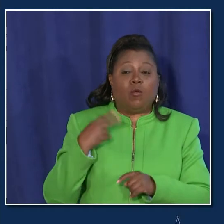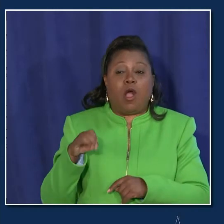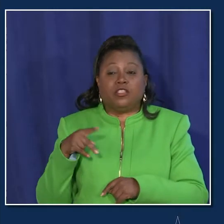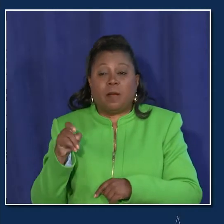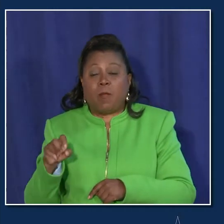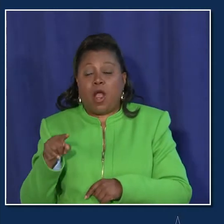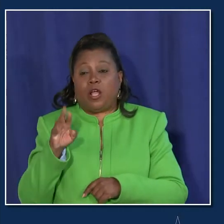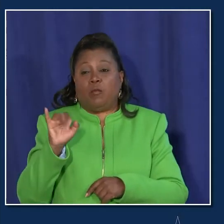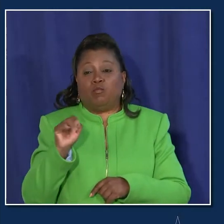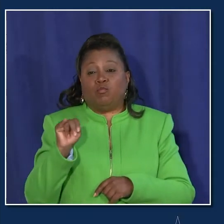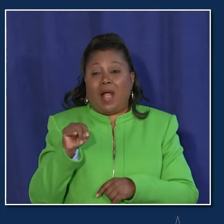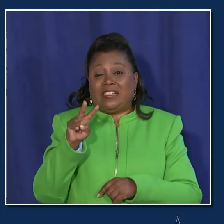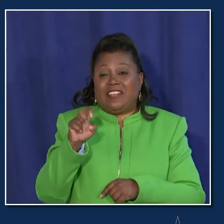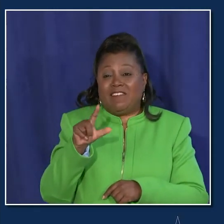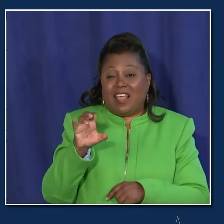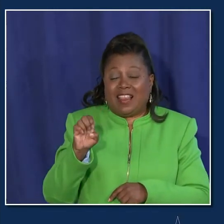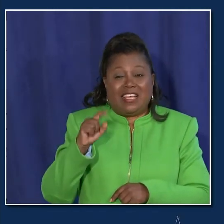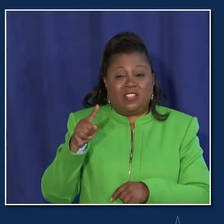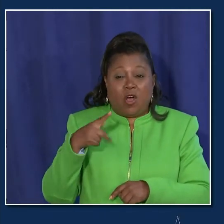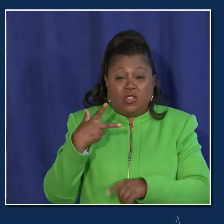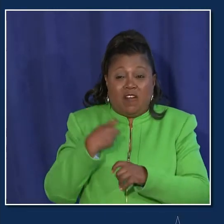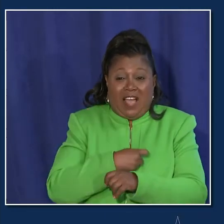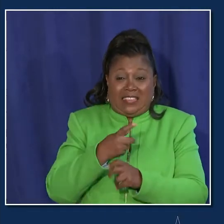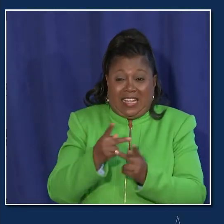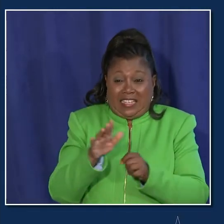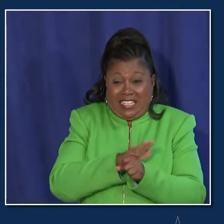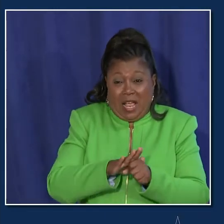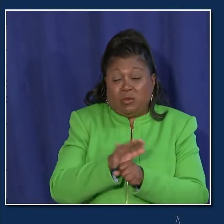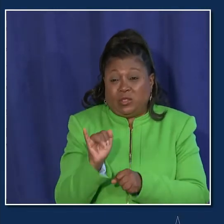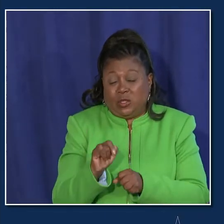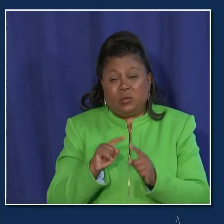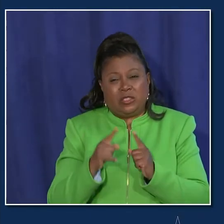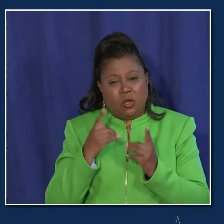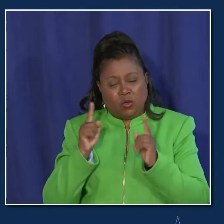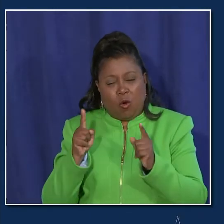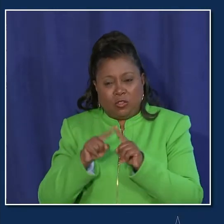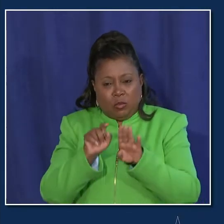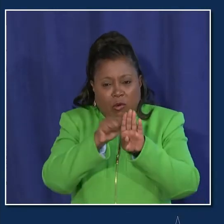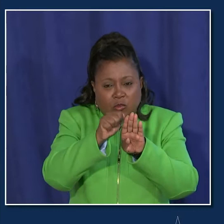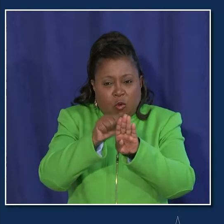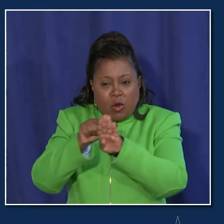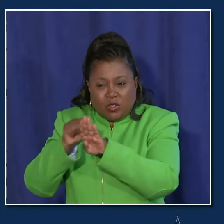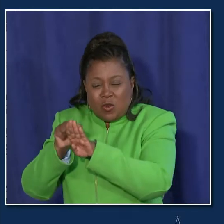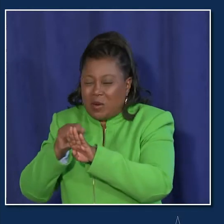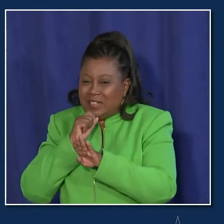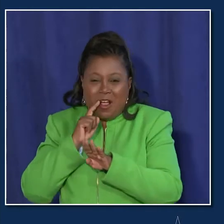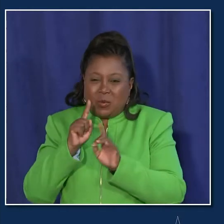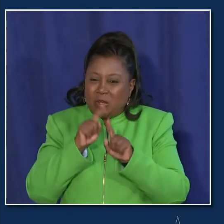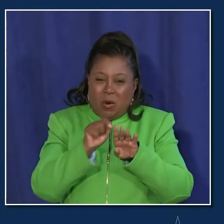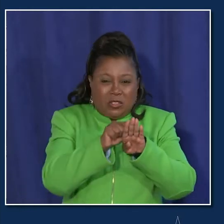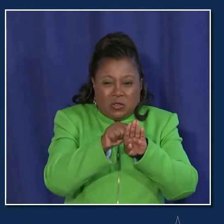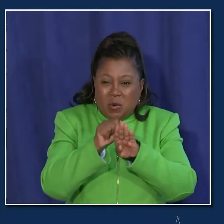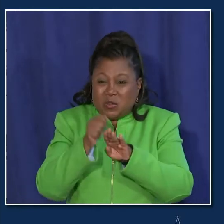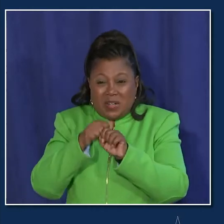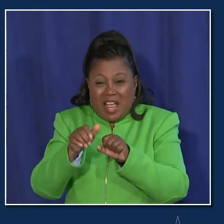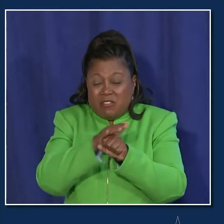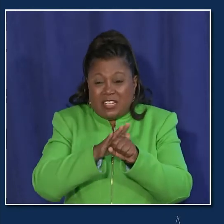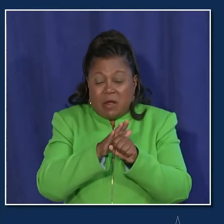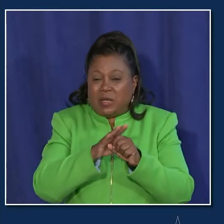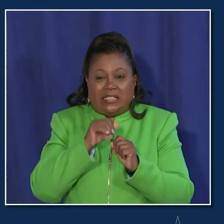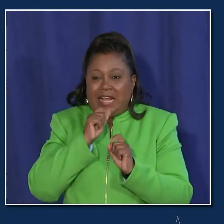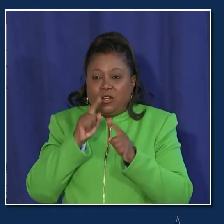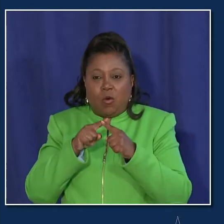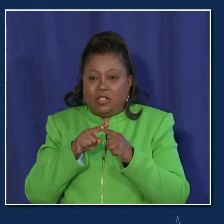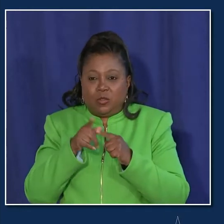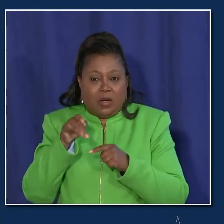and Bronzeville are also under-vaccinated neighborhoods at this point too. But you say going door to door, they're not really going door to door in every neighborhood because they're not